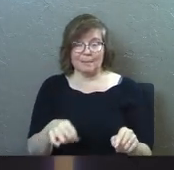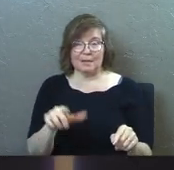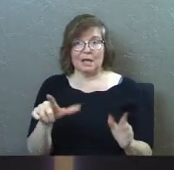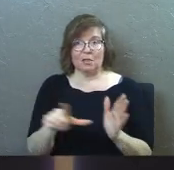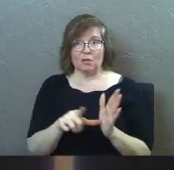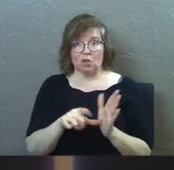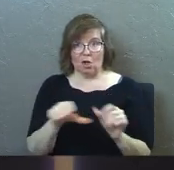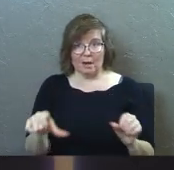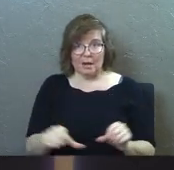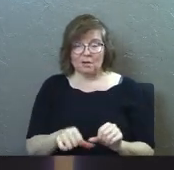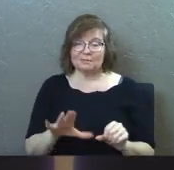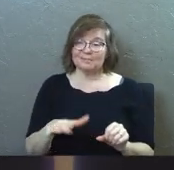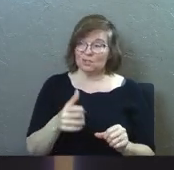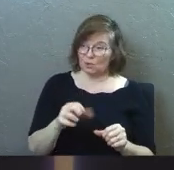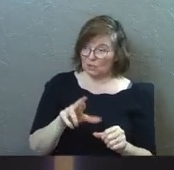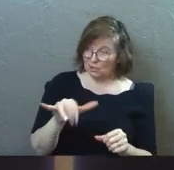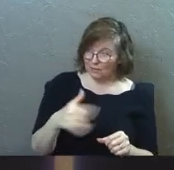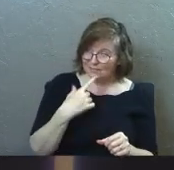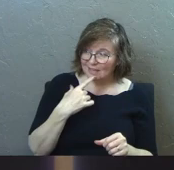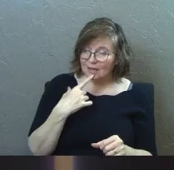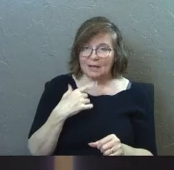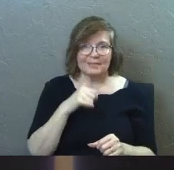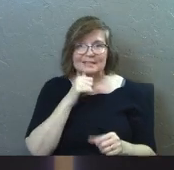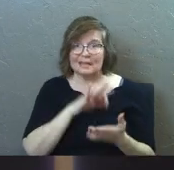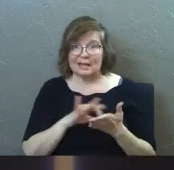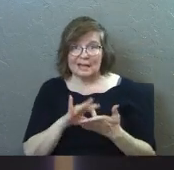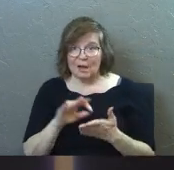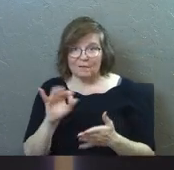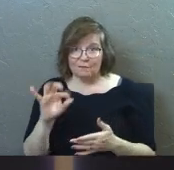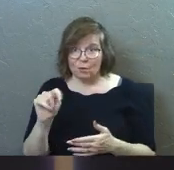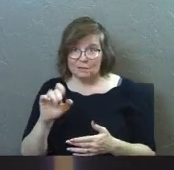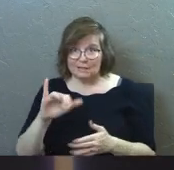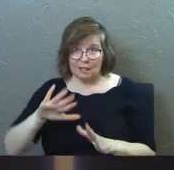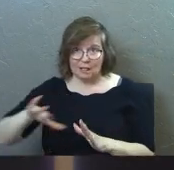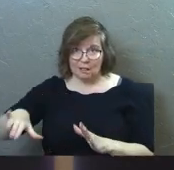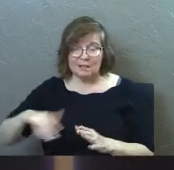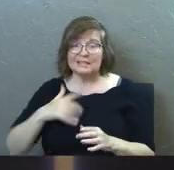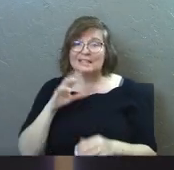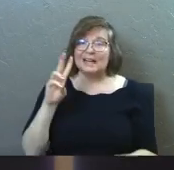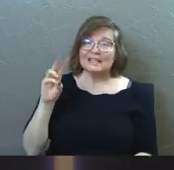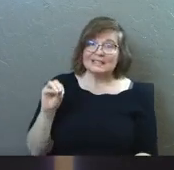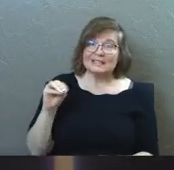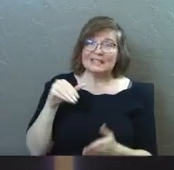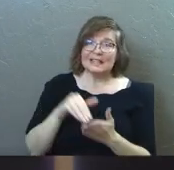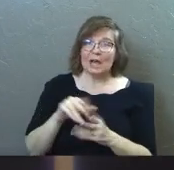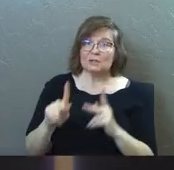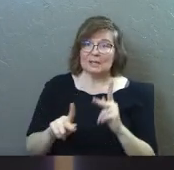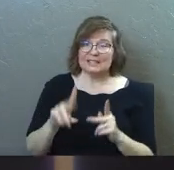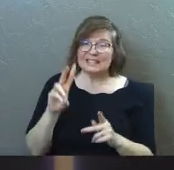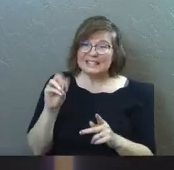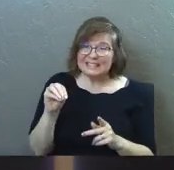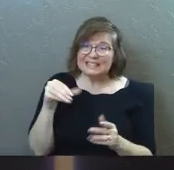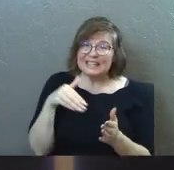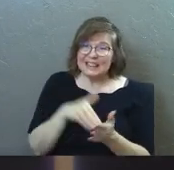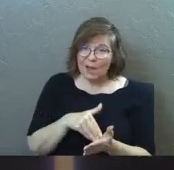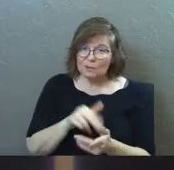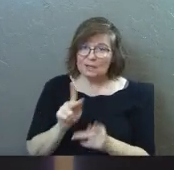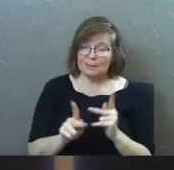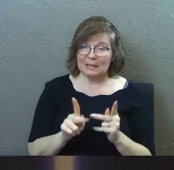the Lawton area, and he's like, you know what that survey said? And this is not counting Fort Sill. It says there's 60,000 people,